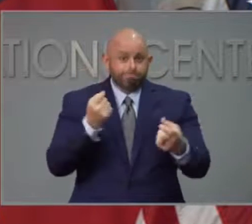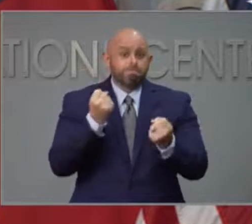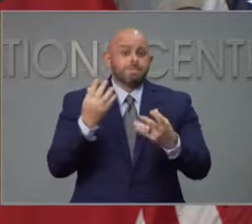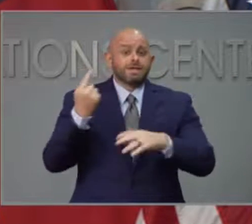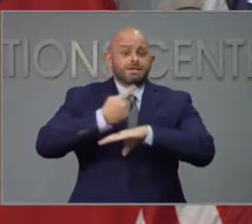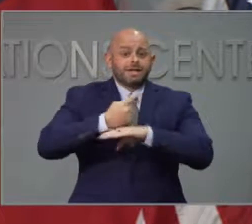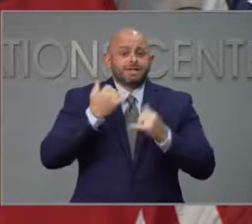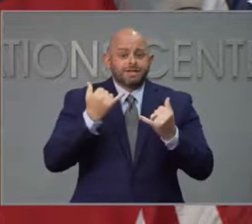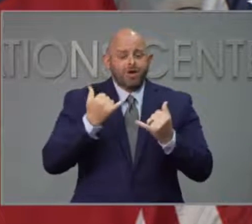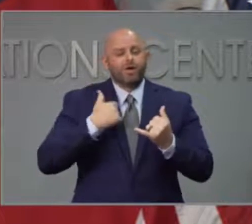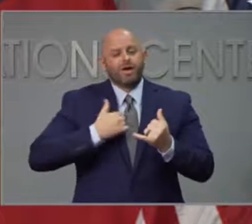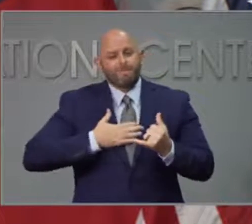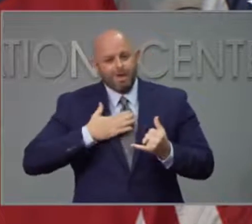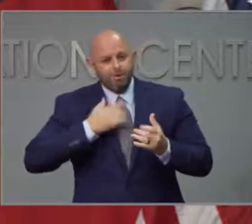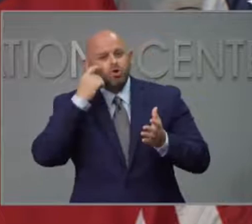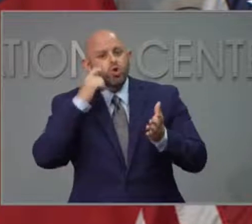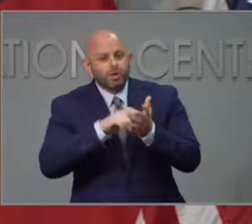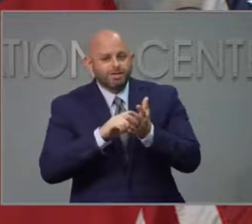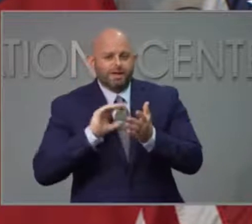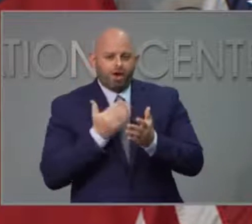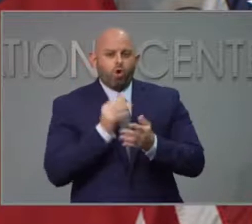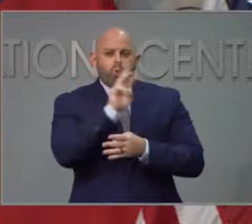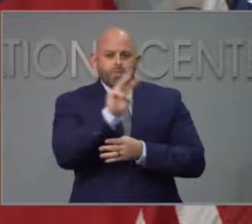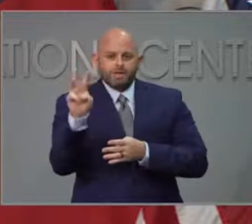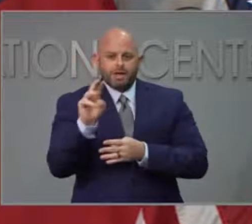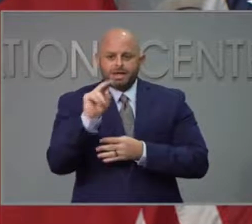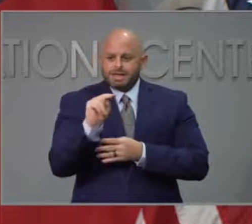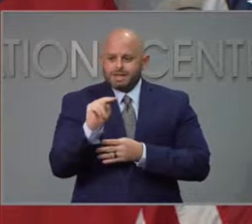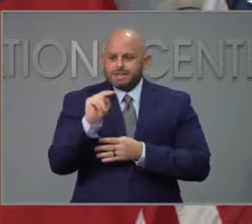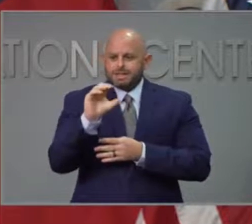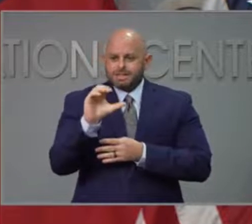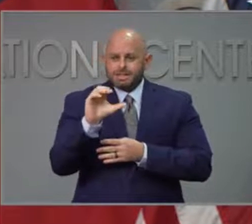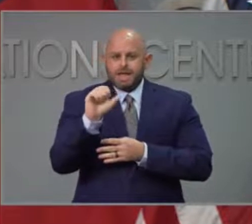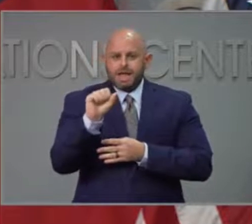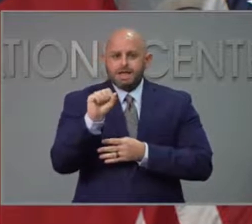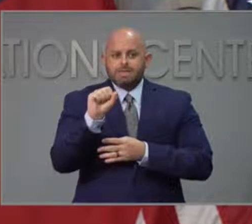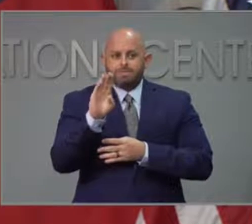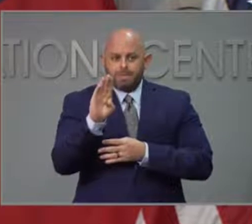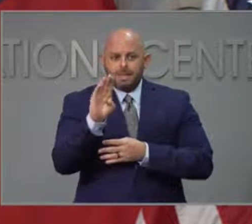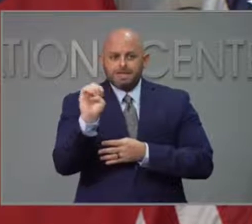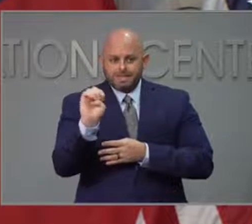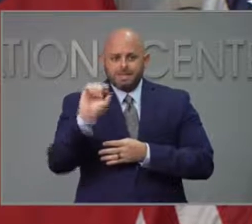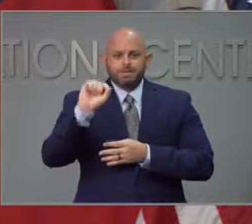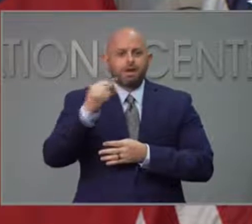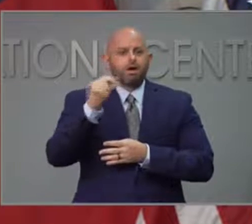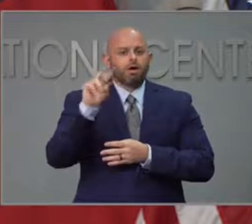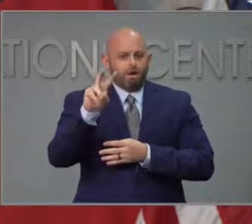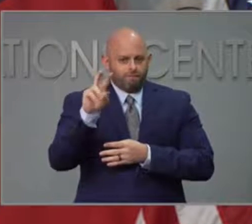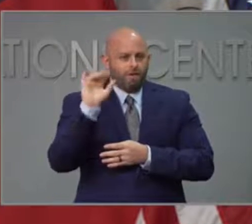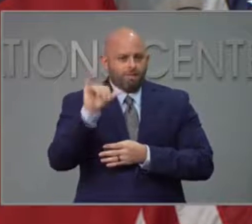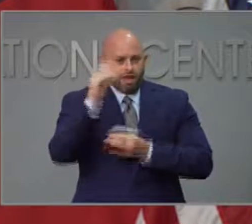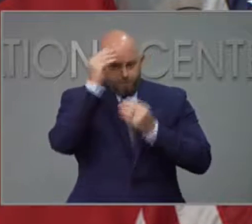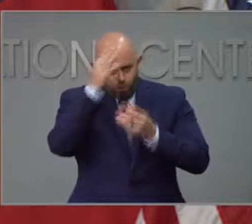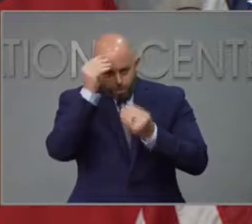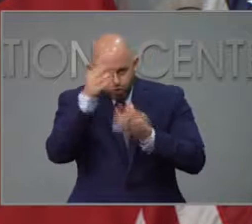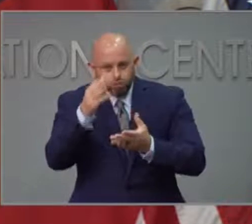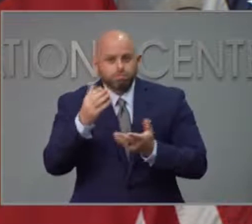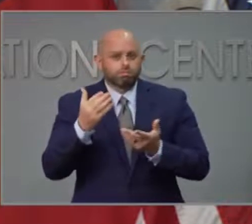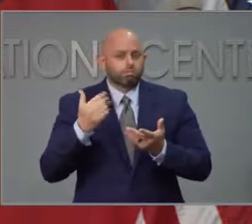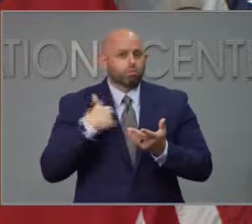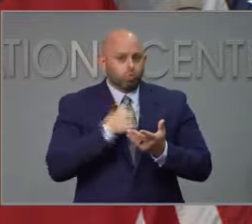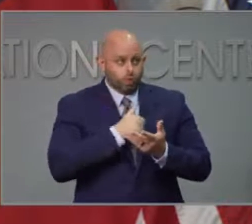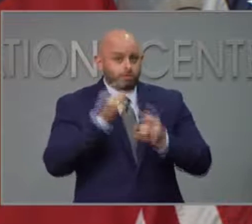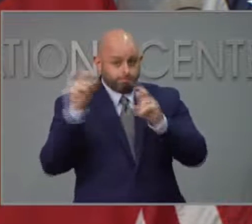that resource on our State Board of Elections website, ncsbe.gov. It's been one of our goals is to